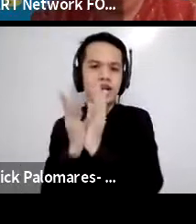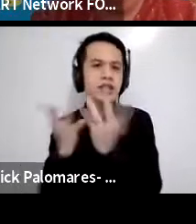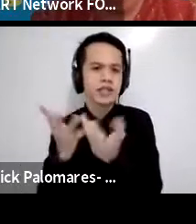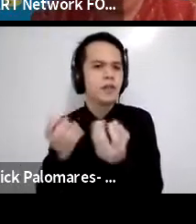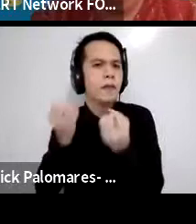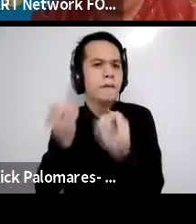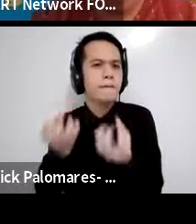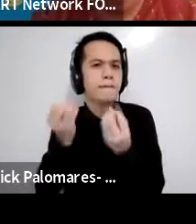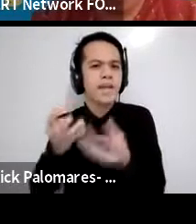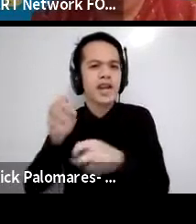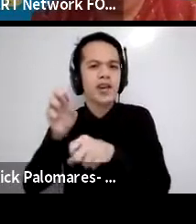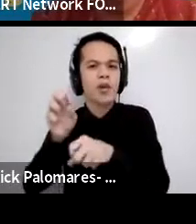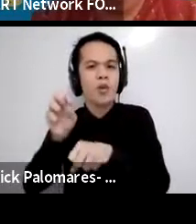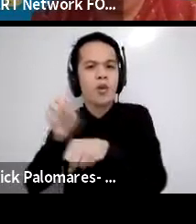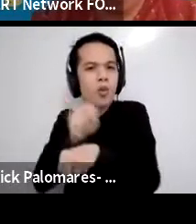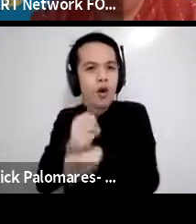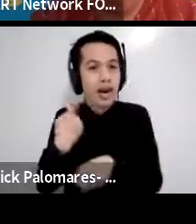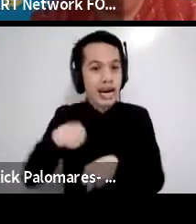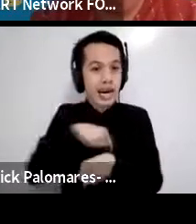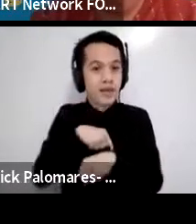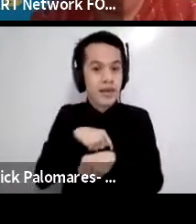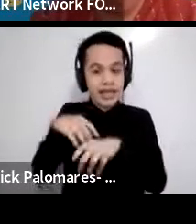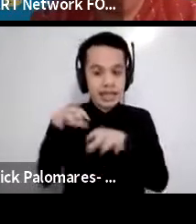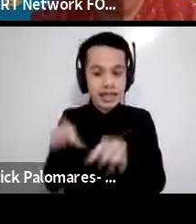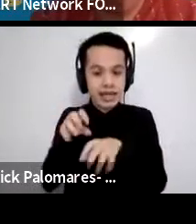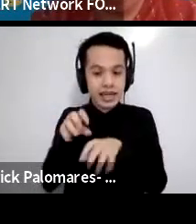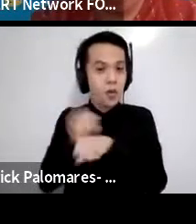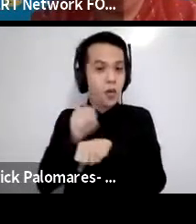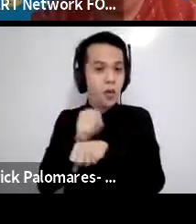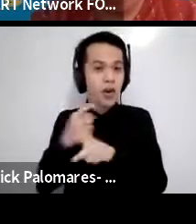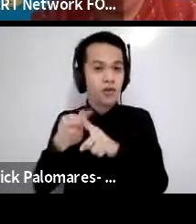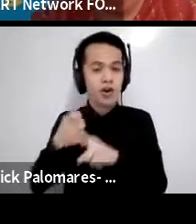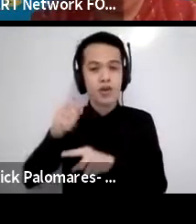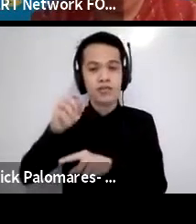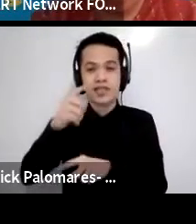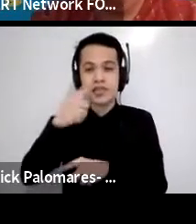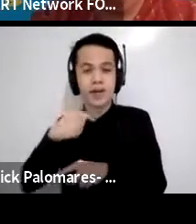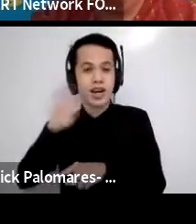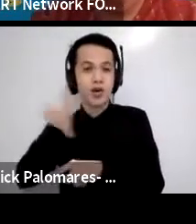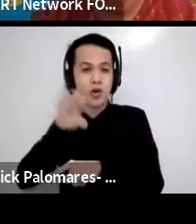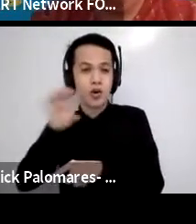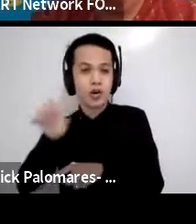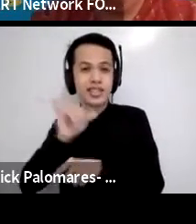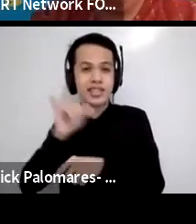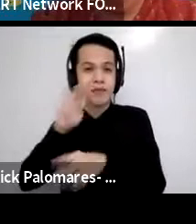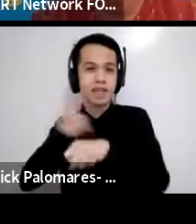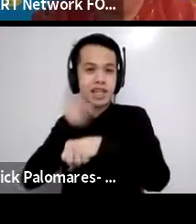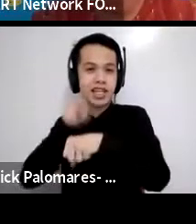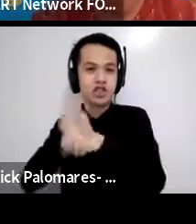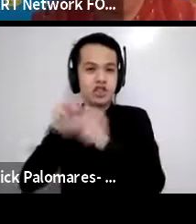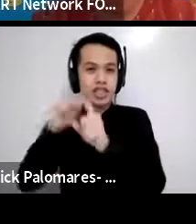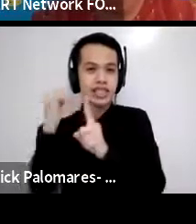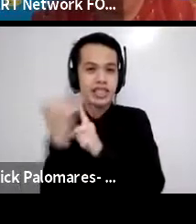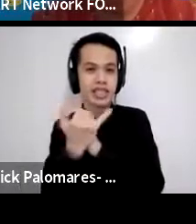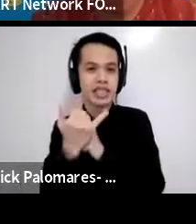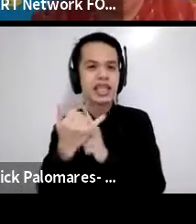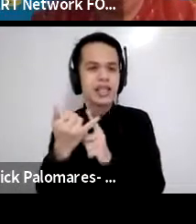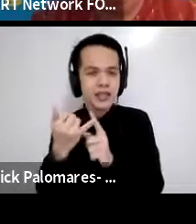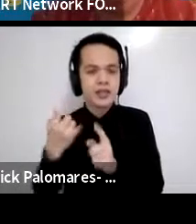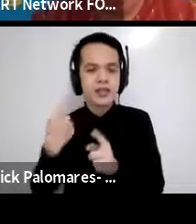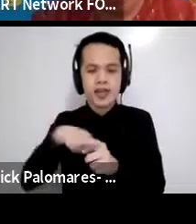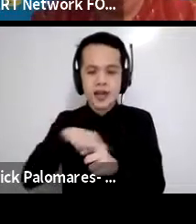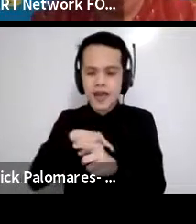of the work that we do in IFRC and with our Red Cross and Red Crescent national societies is to